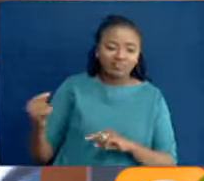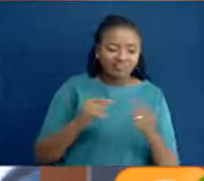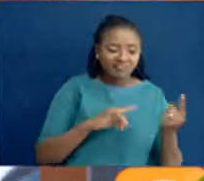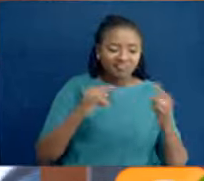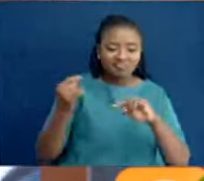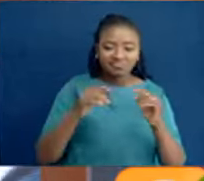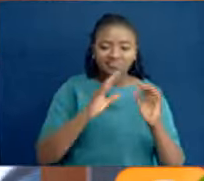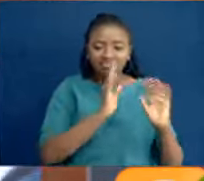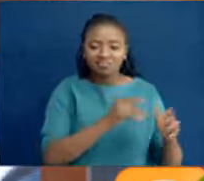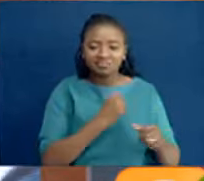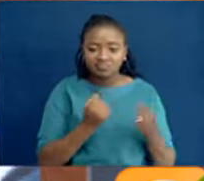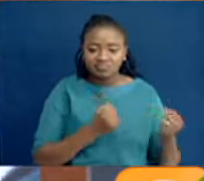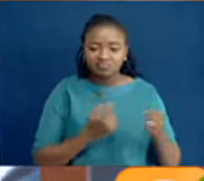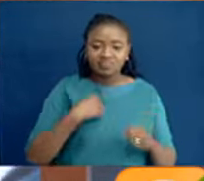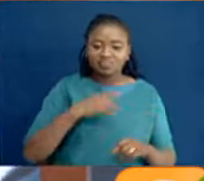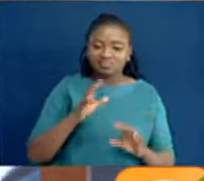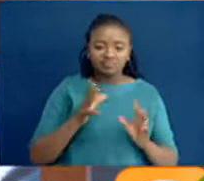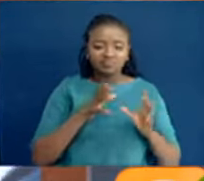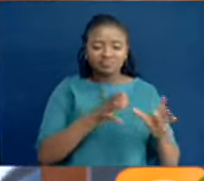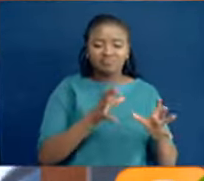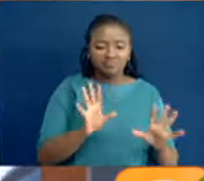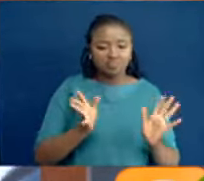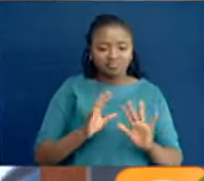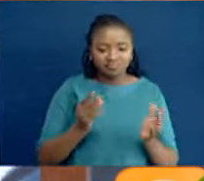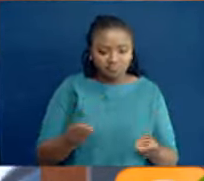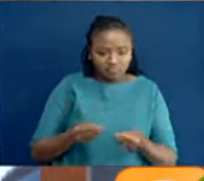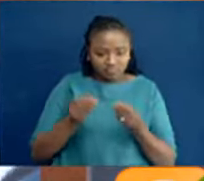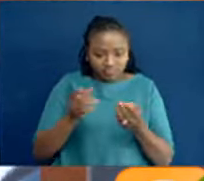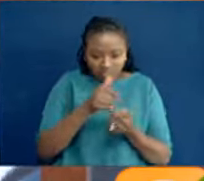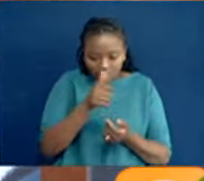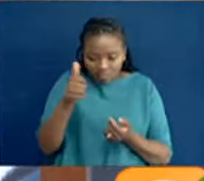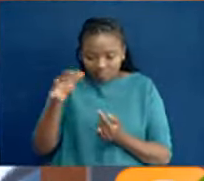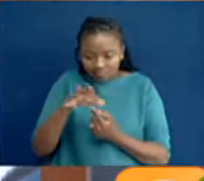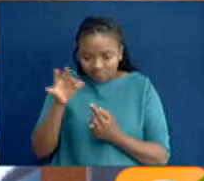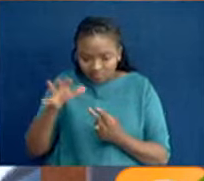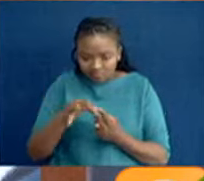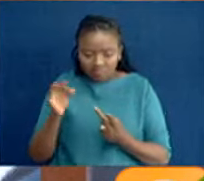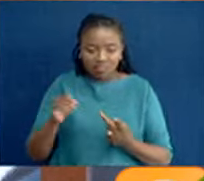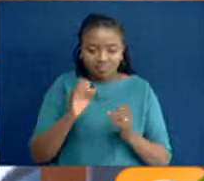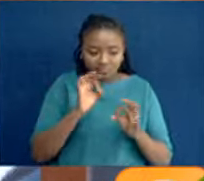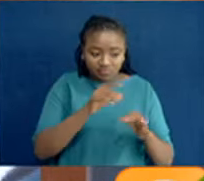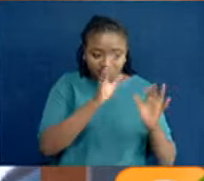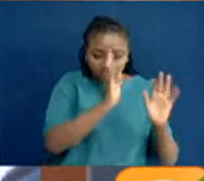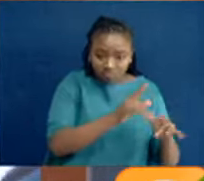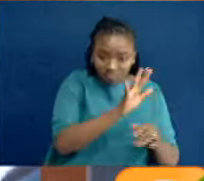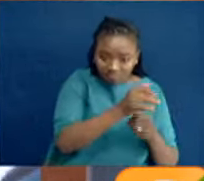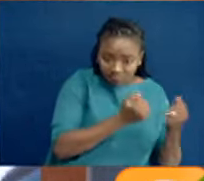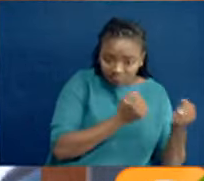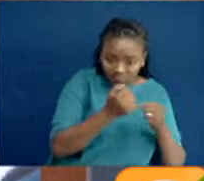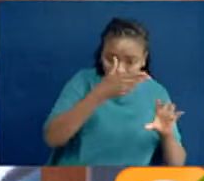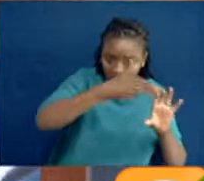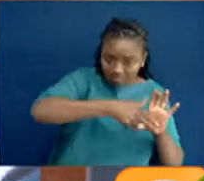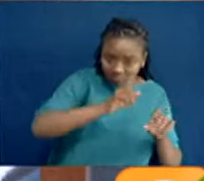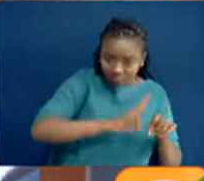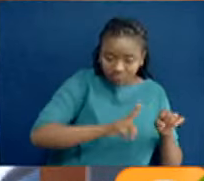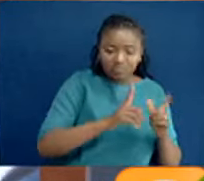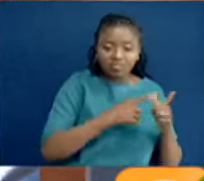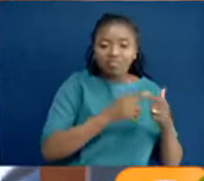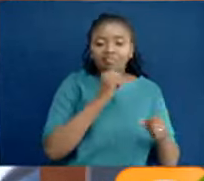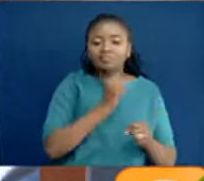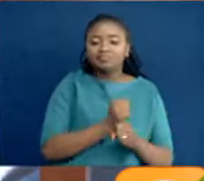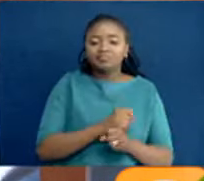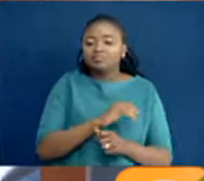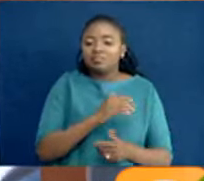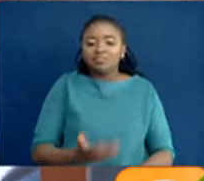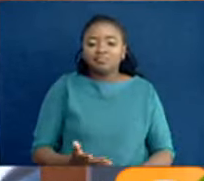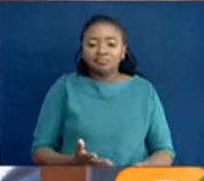your car, we are doing this, right, provide for them alternative, and that's what we're working with. We are working in Namata together with the five counties. I